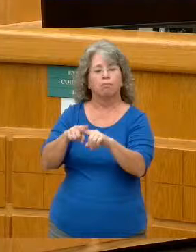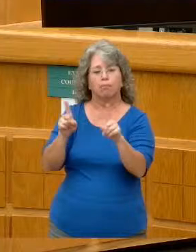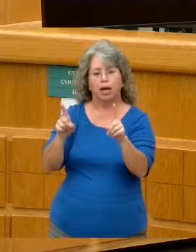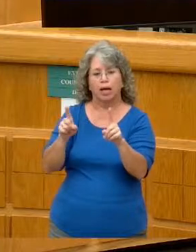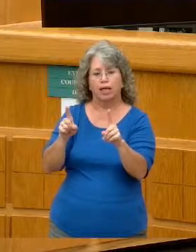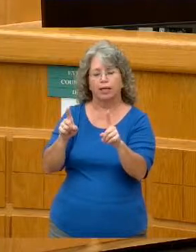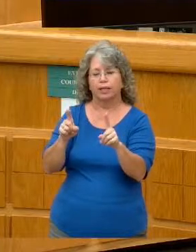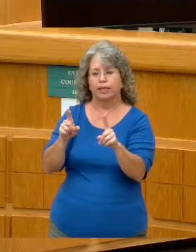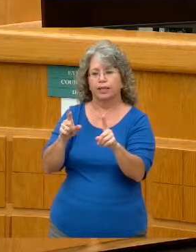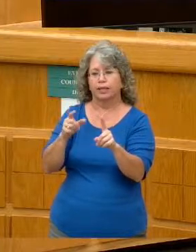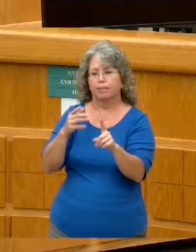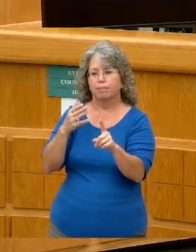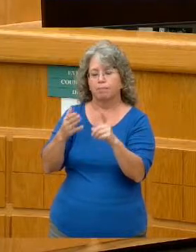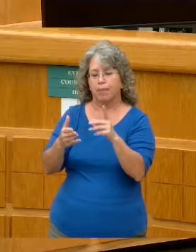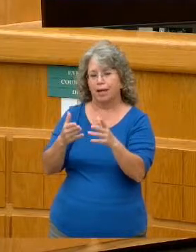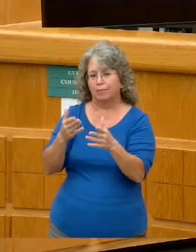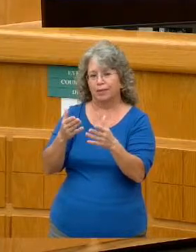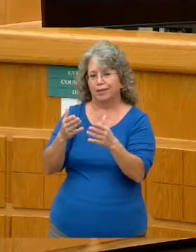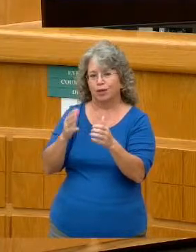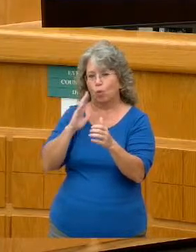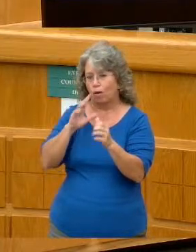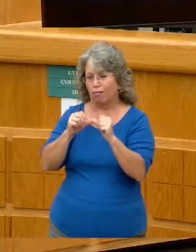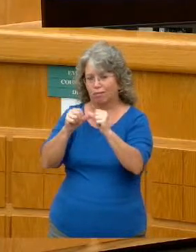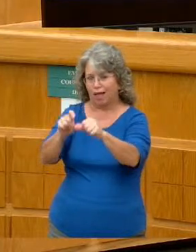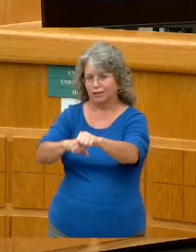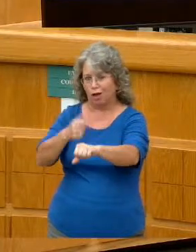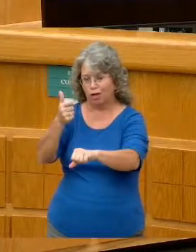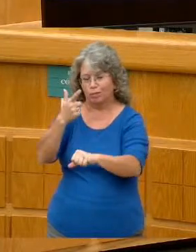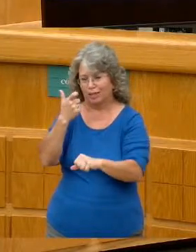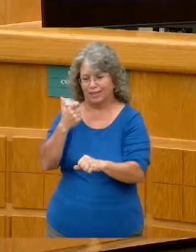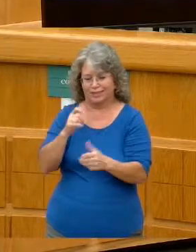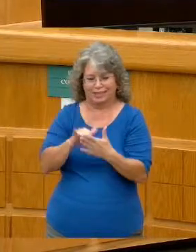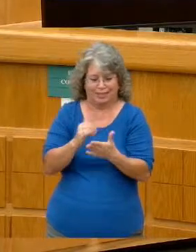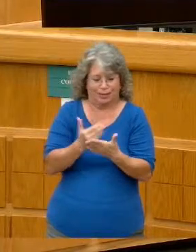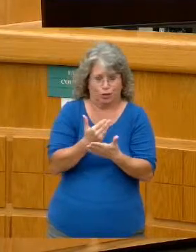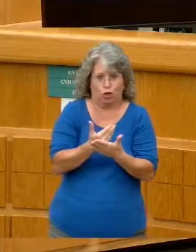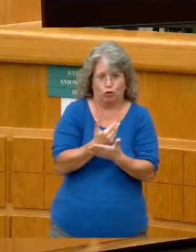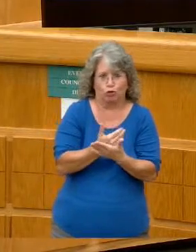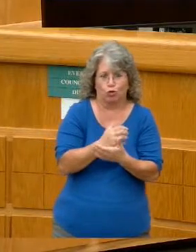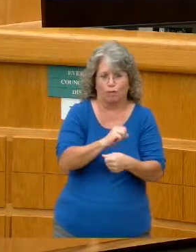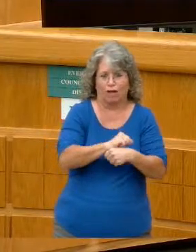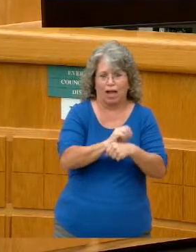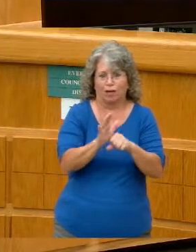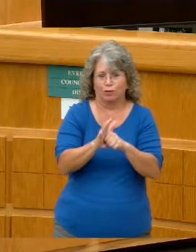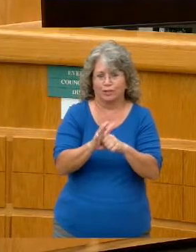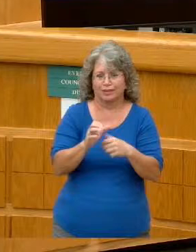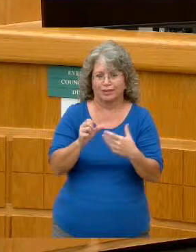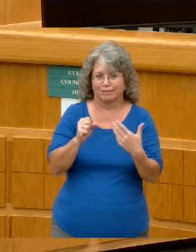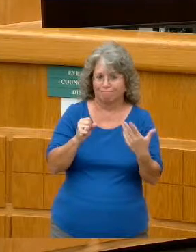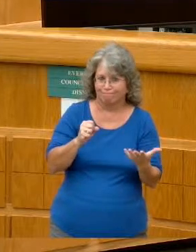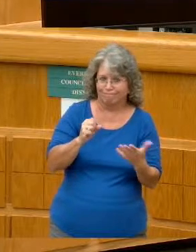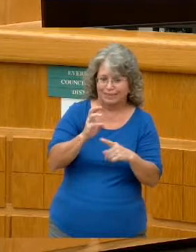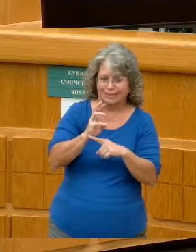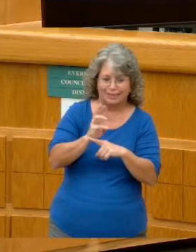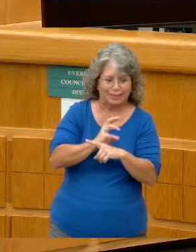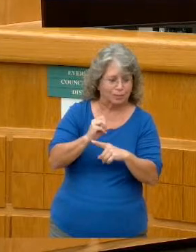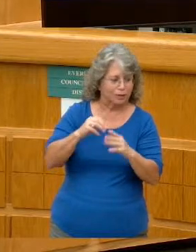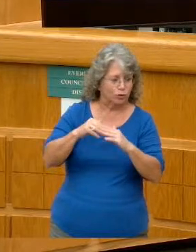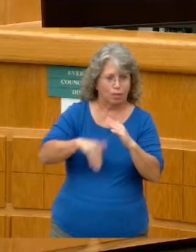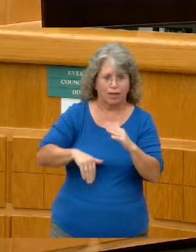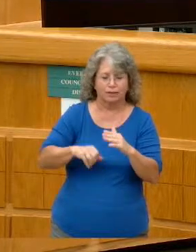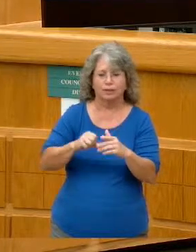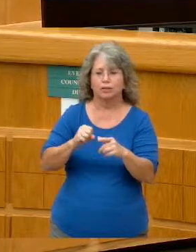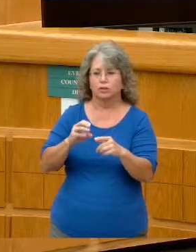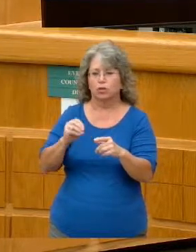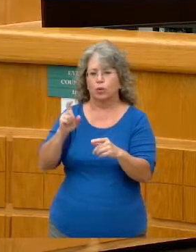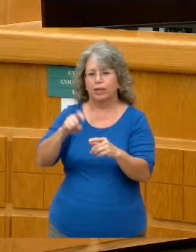data to support how long, because it's just been there around the corner, 6 months ago, this infection showed up. So